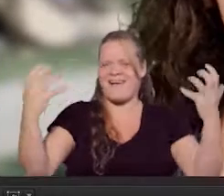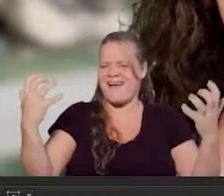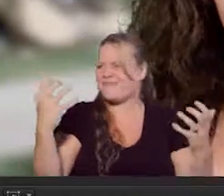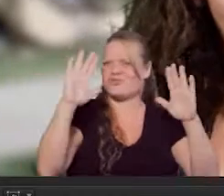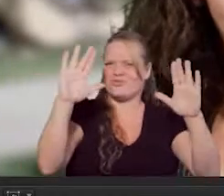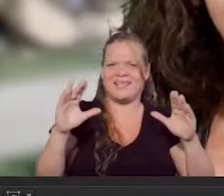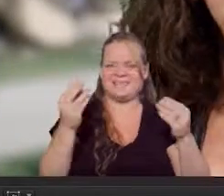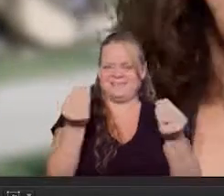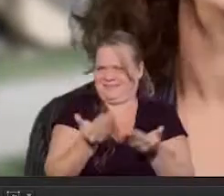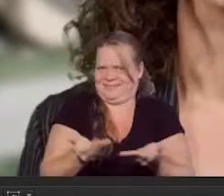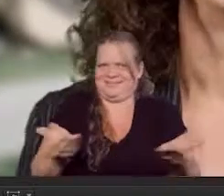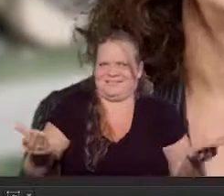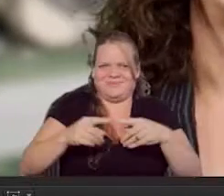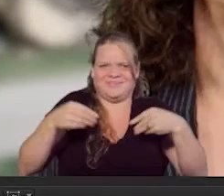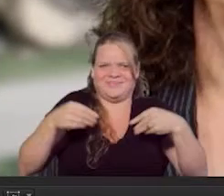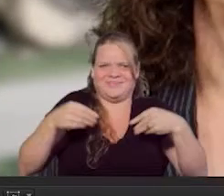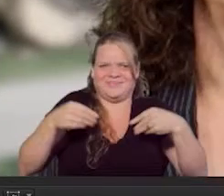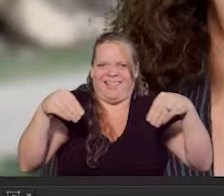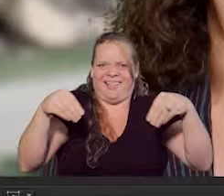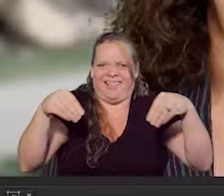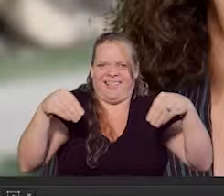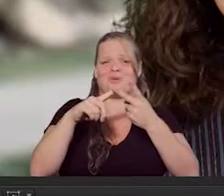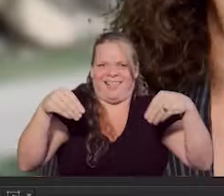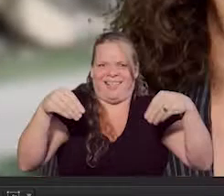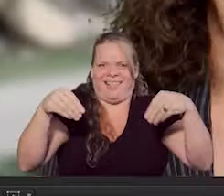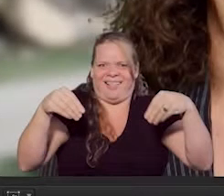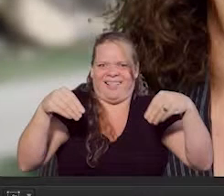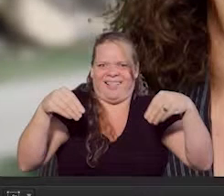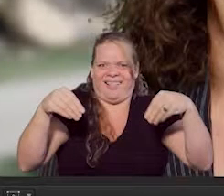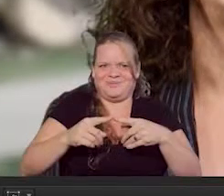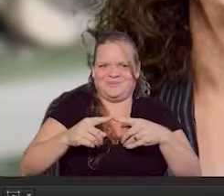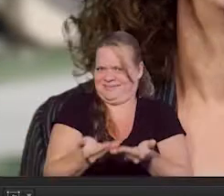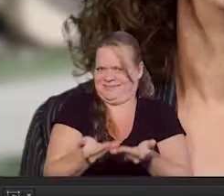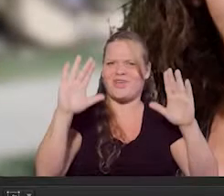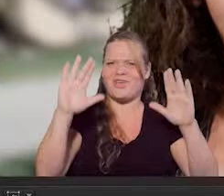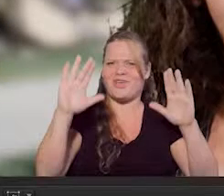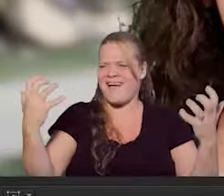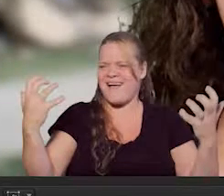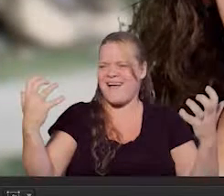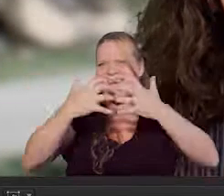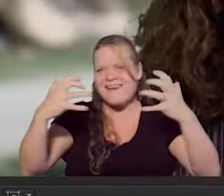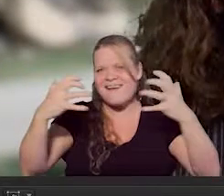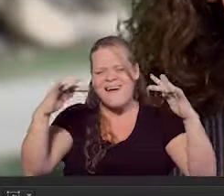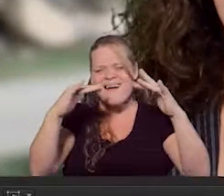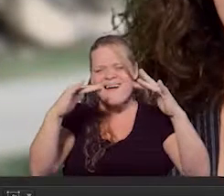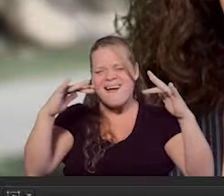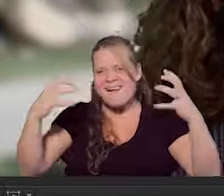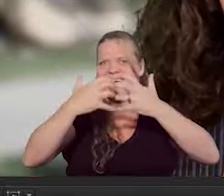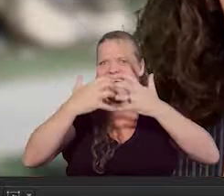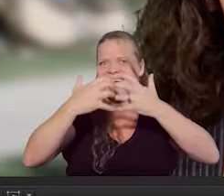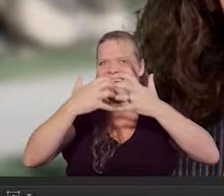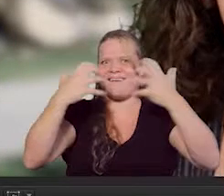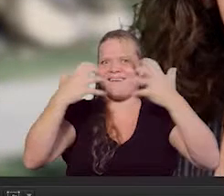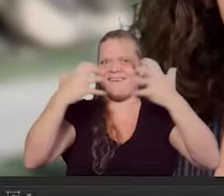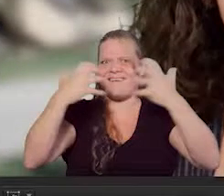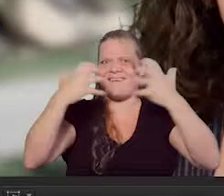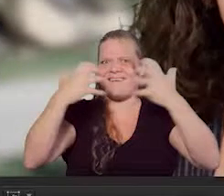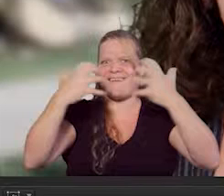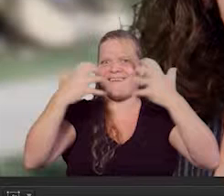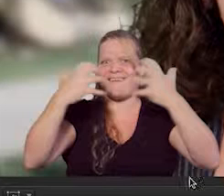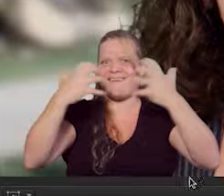some oil, lots of great. So you just saw that. That's Hiram's arm coming in out of nowhere. So we're going to fix